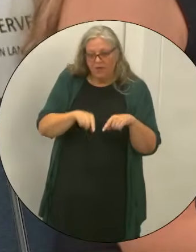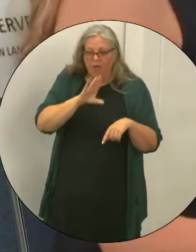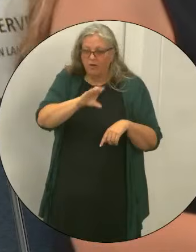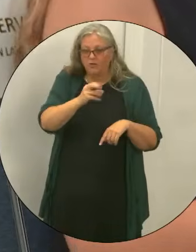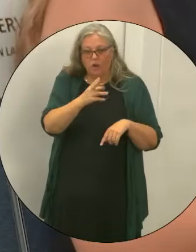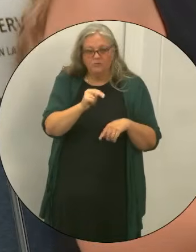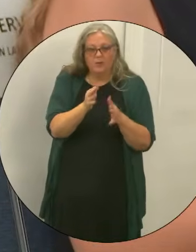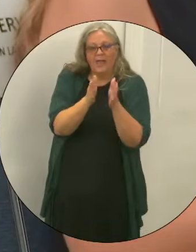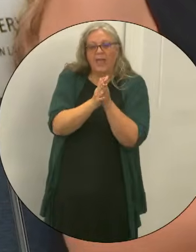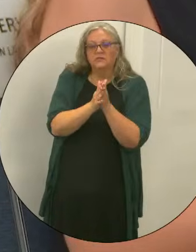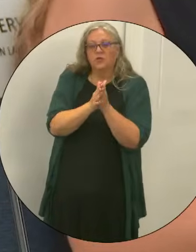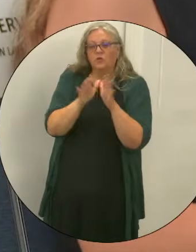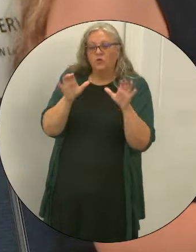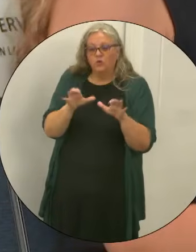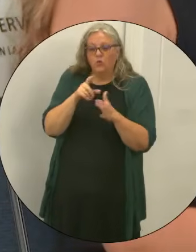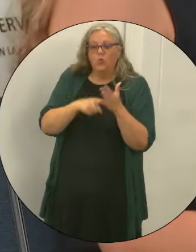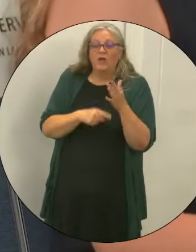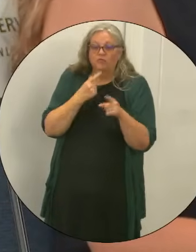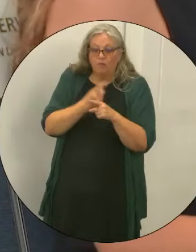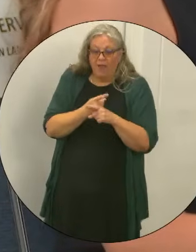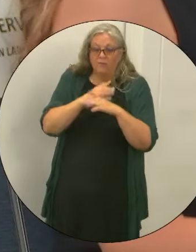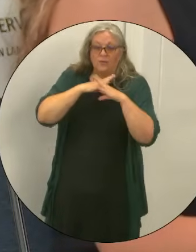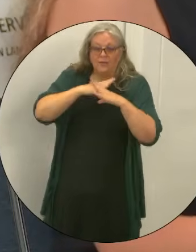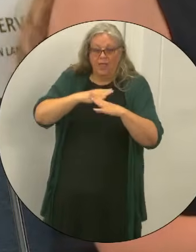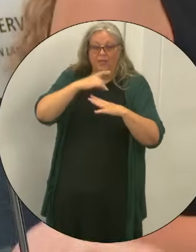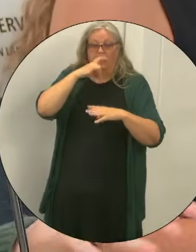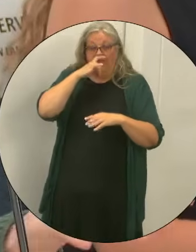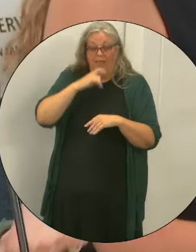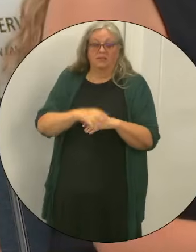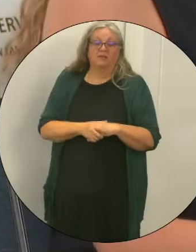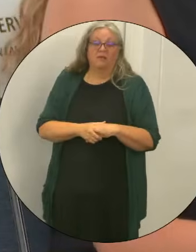asking you to do what's right, to protect the kids from